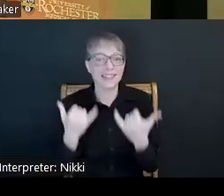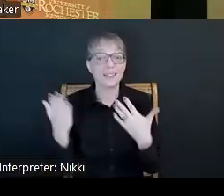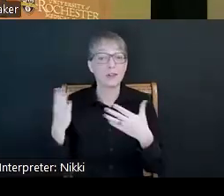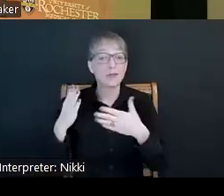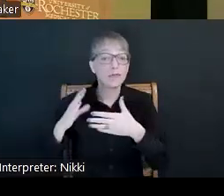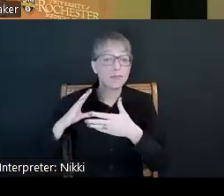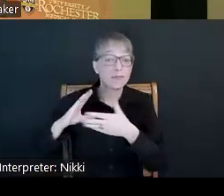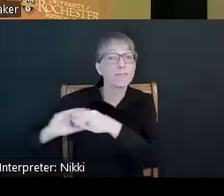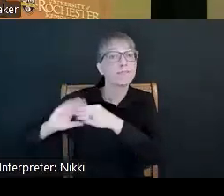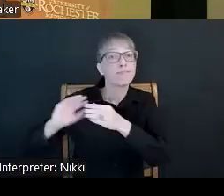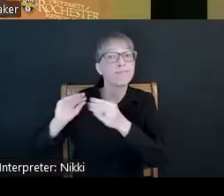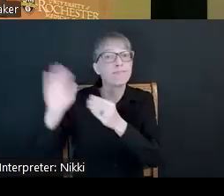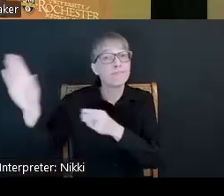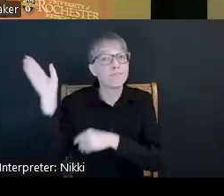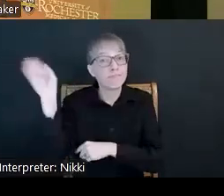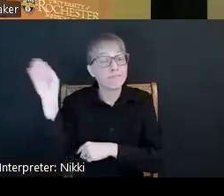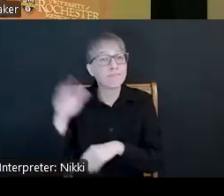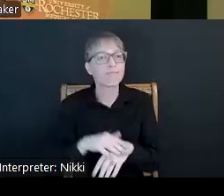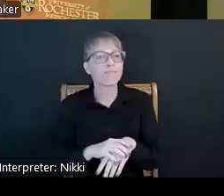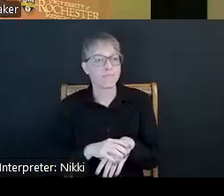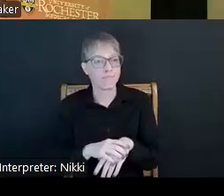us. We'll let him and Tay